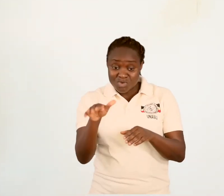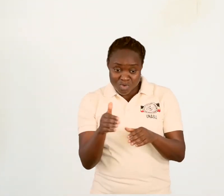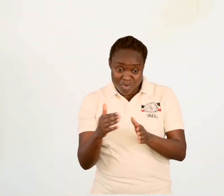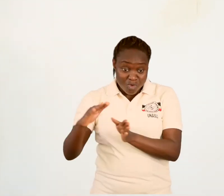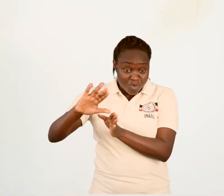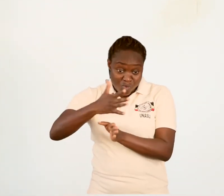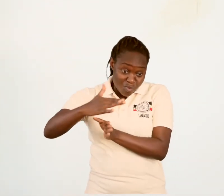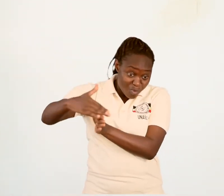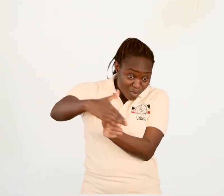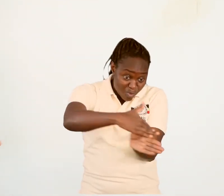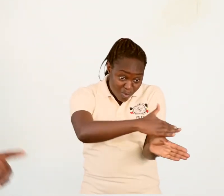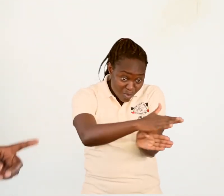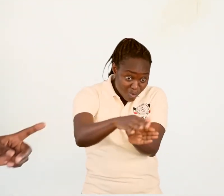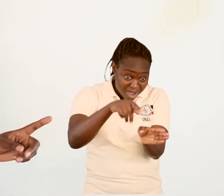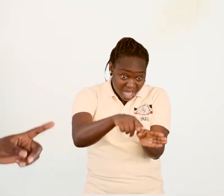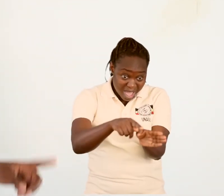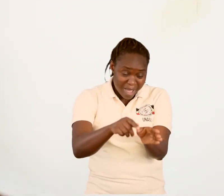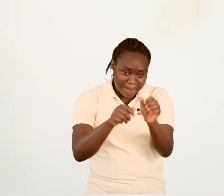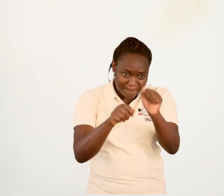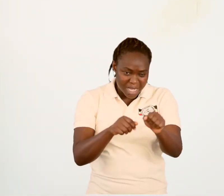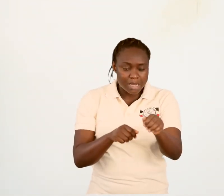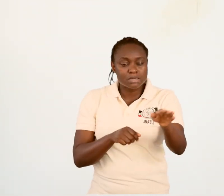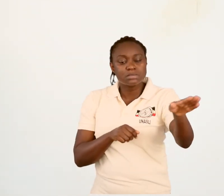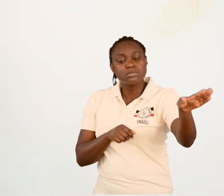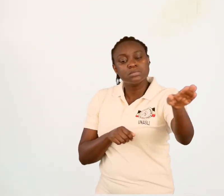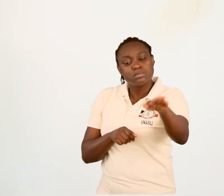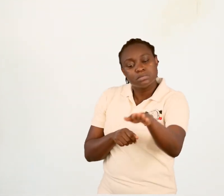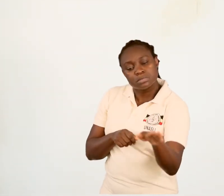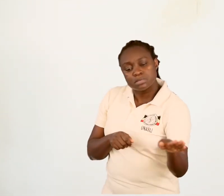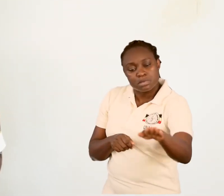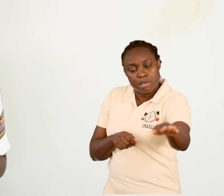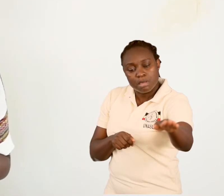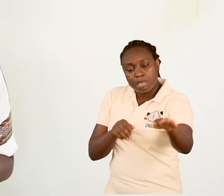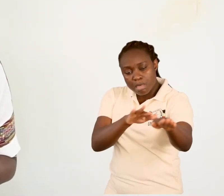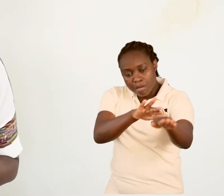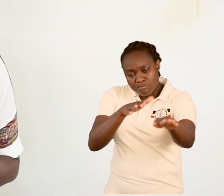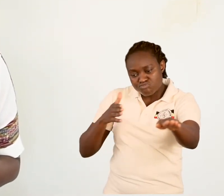of the river to the other side, and I count you."